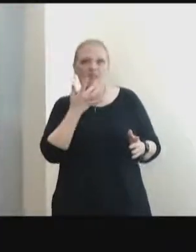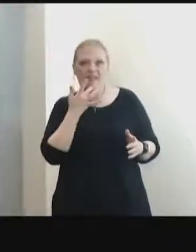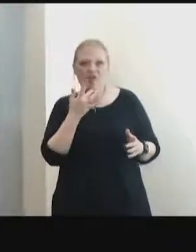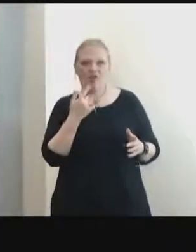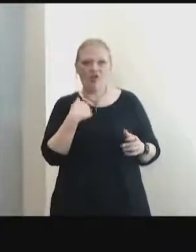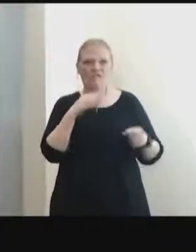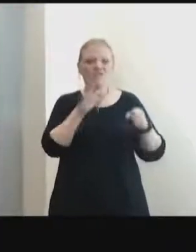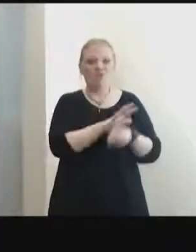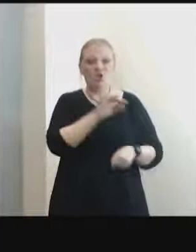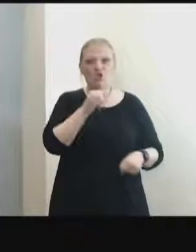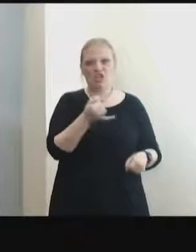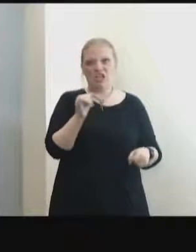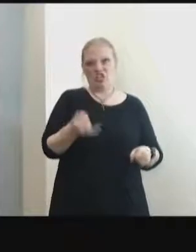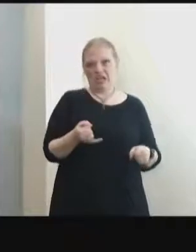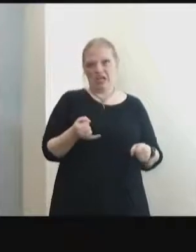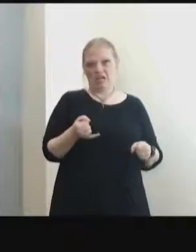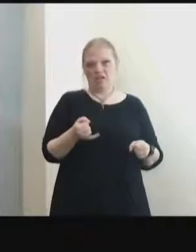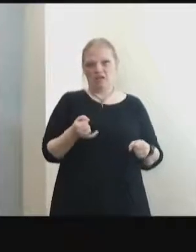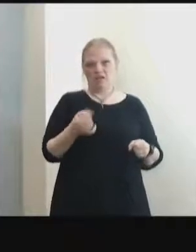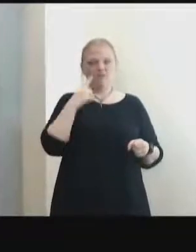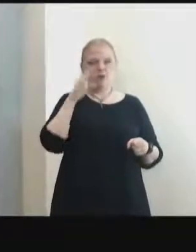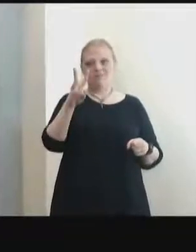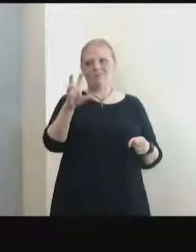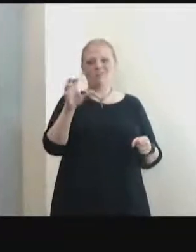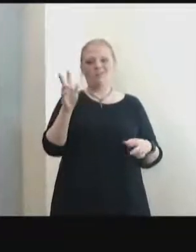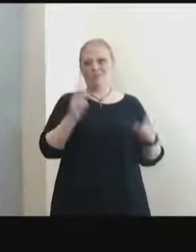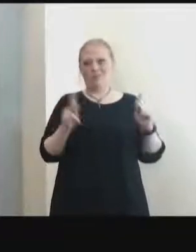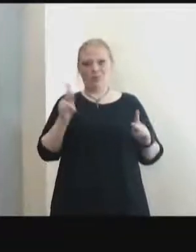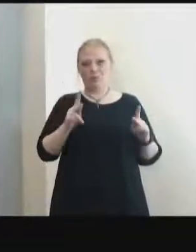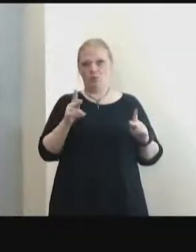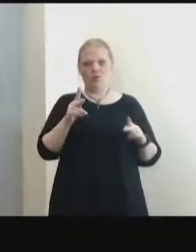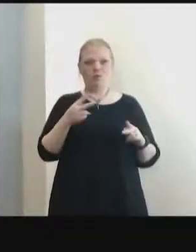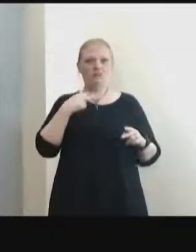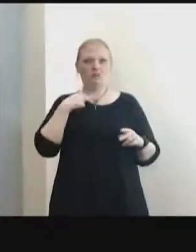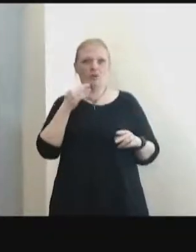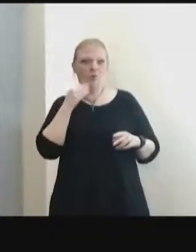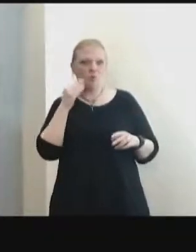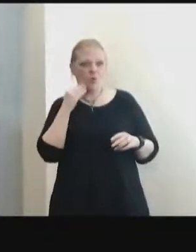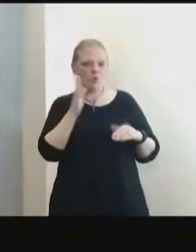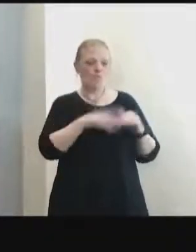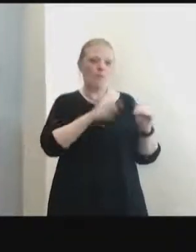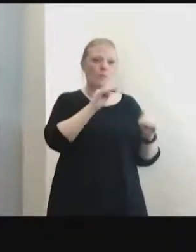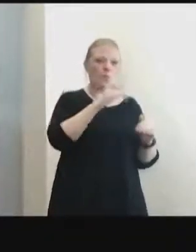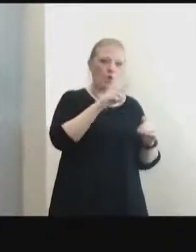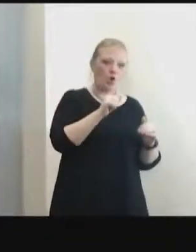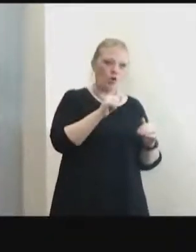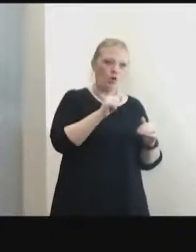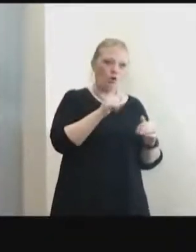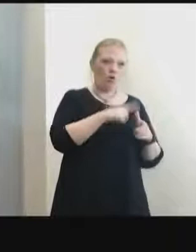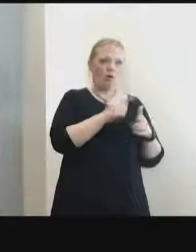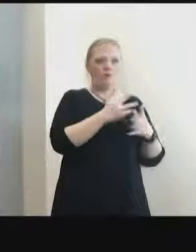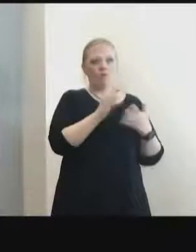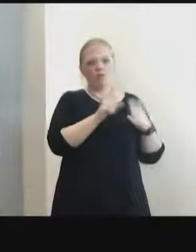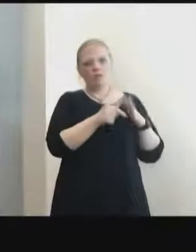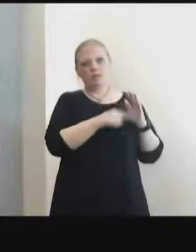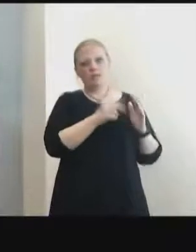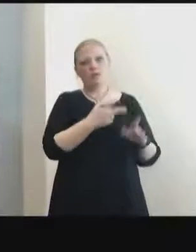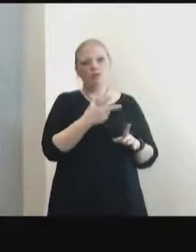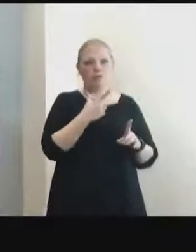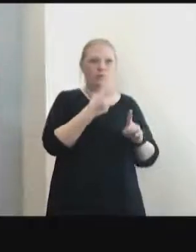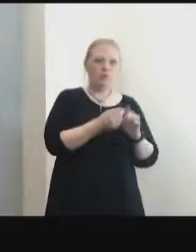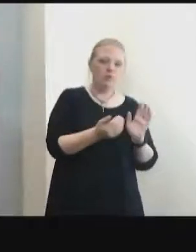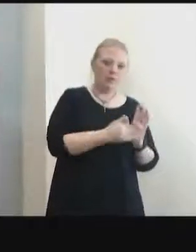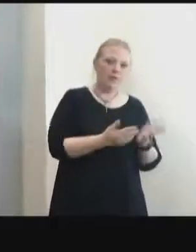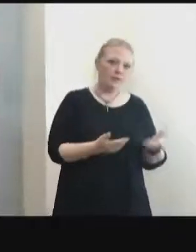full J&J to give to 600 homebound than have to do a Moderna out and then come back 4 weeks later to give them another